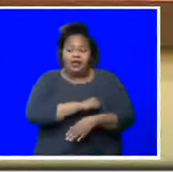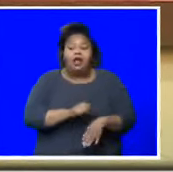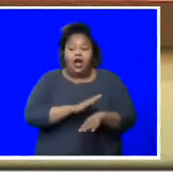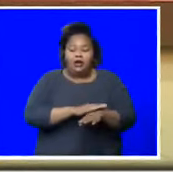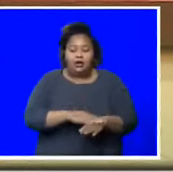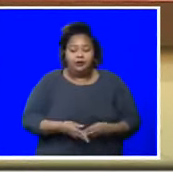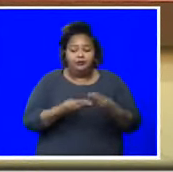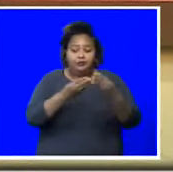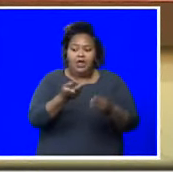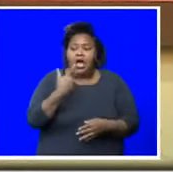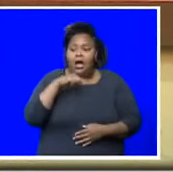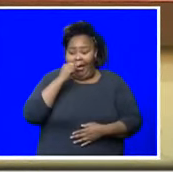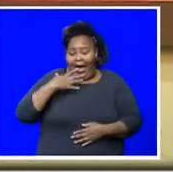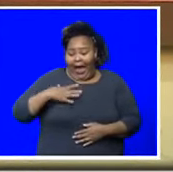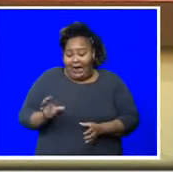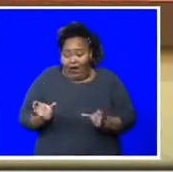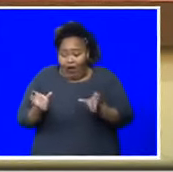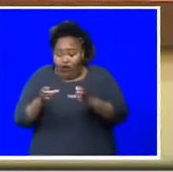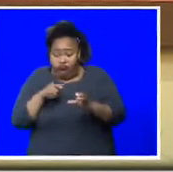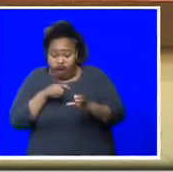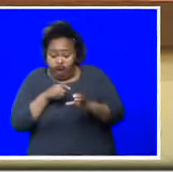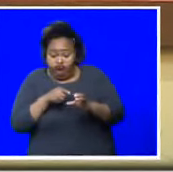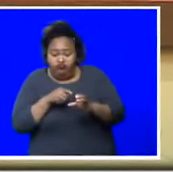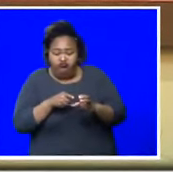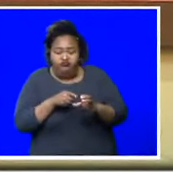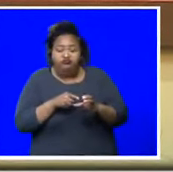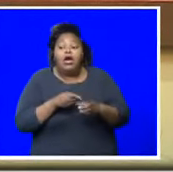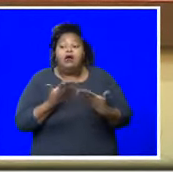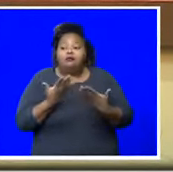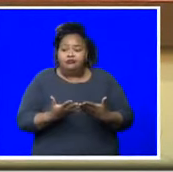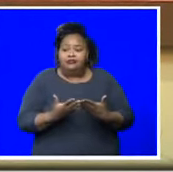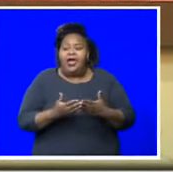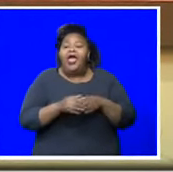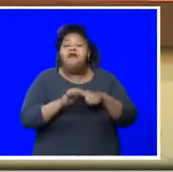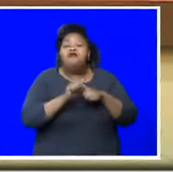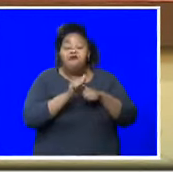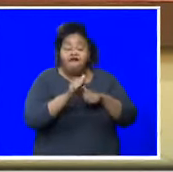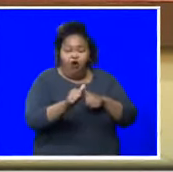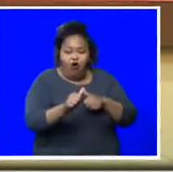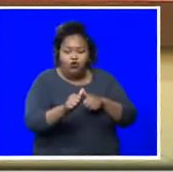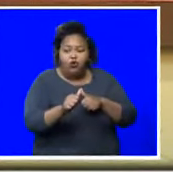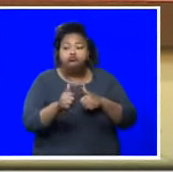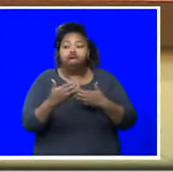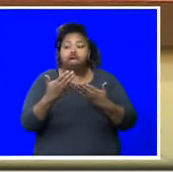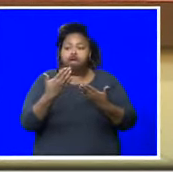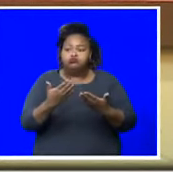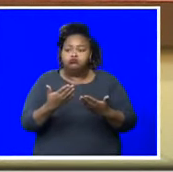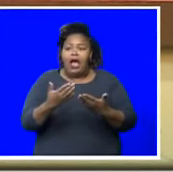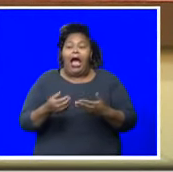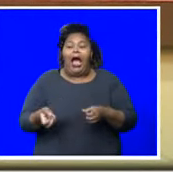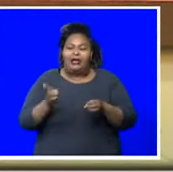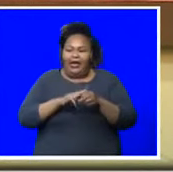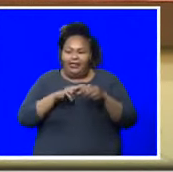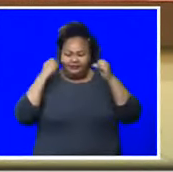nakhona kwaba ngumsindo impela loya etulu bahlaselana ngayo imikhwa. Ngenhlahla ke liphoyisa vele labanaso